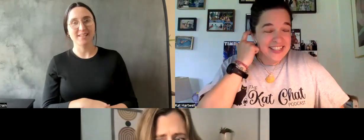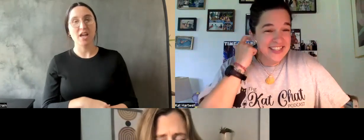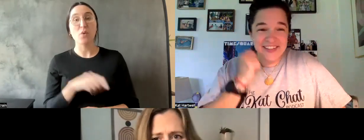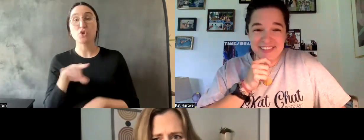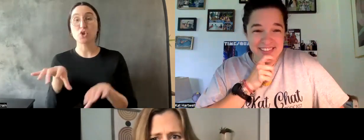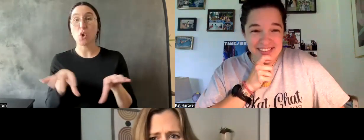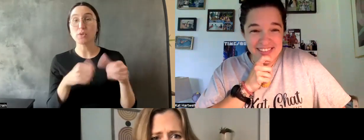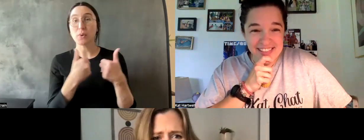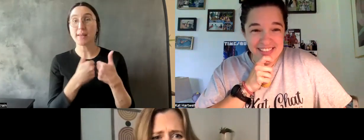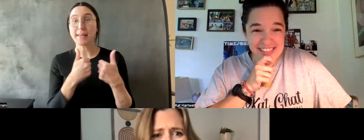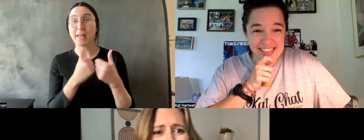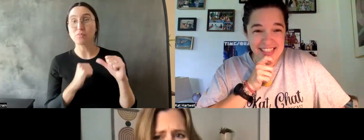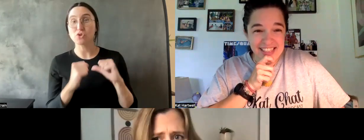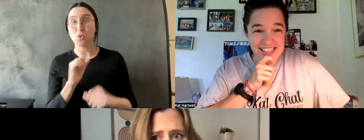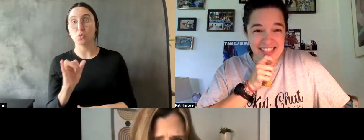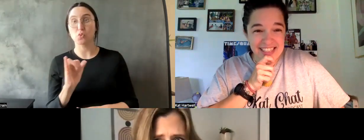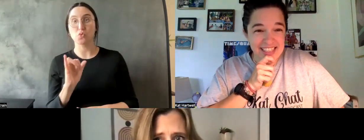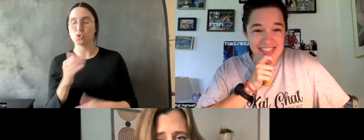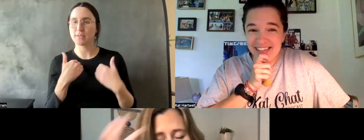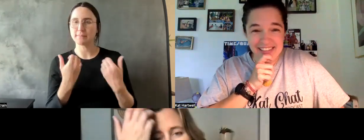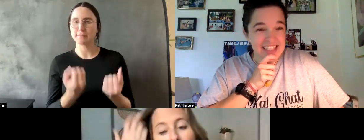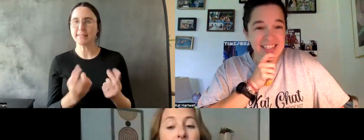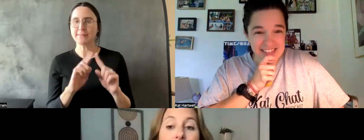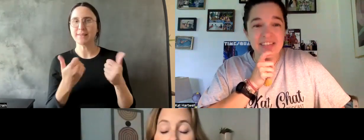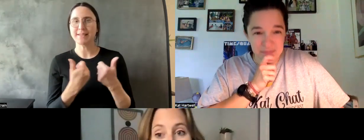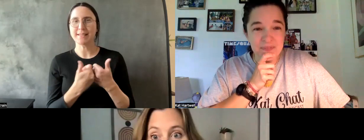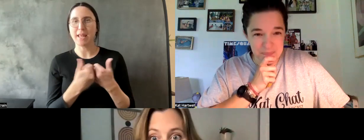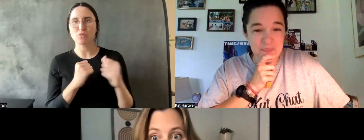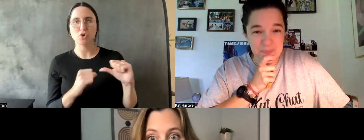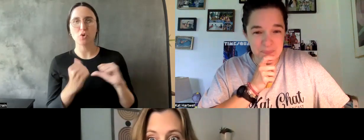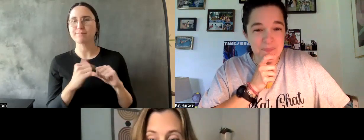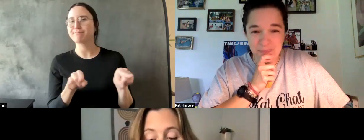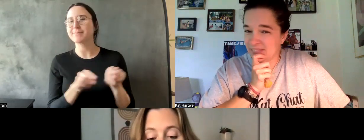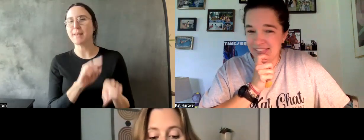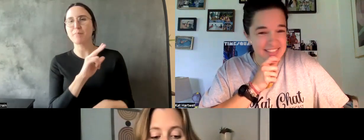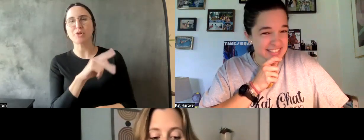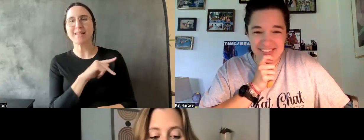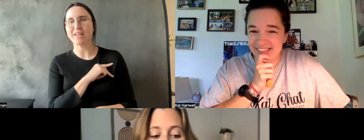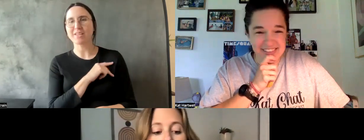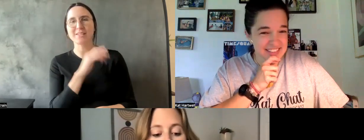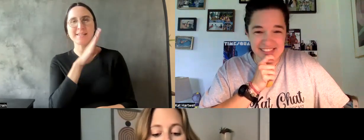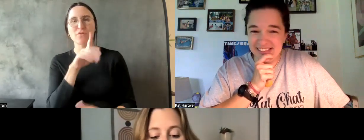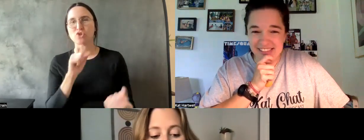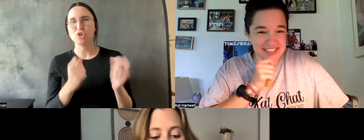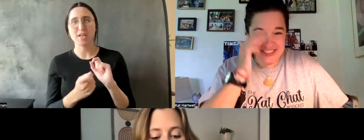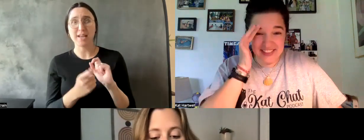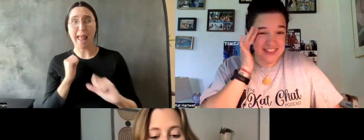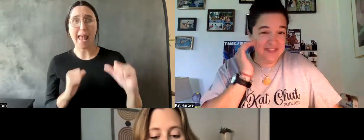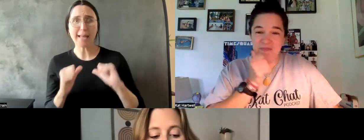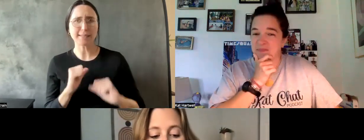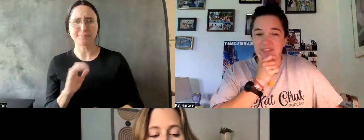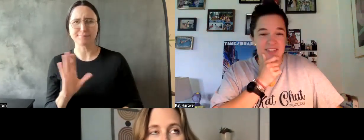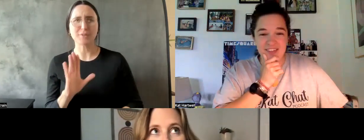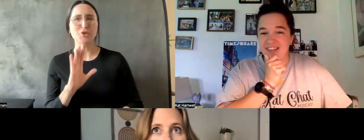game shows. I mean, she hosts all kinds of game shows as well. And yeah, not. I mean, she's not acting. I mean, she